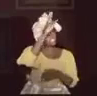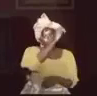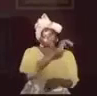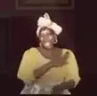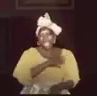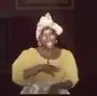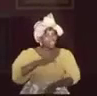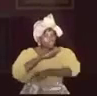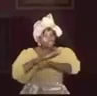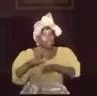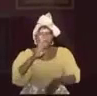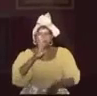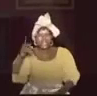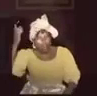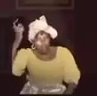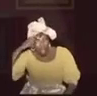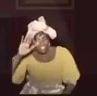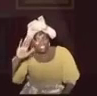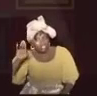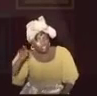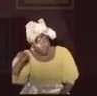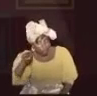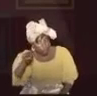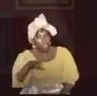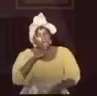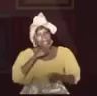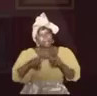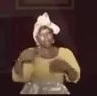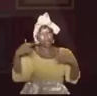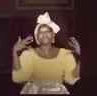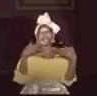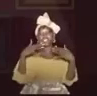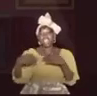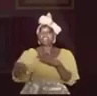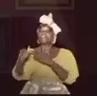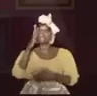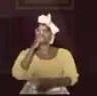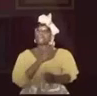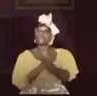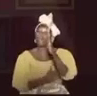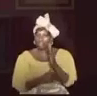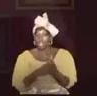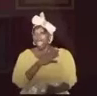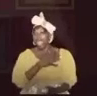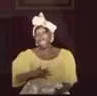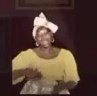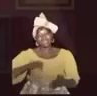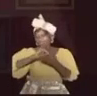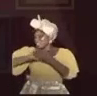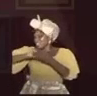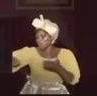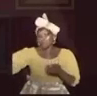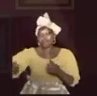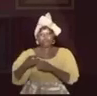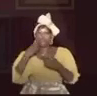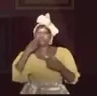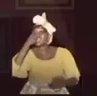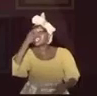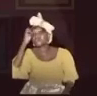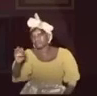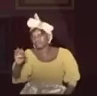not wise in your own understanding. It says, fear the Lord and depart. Turn away from evil.